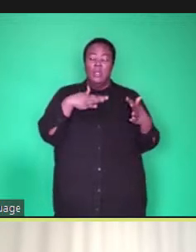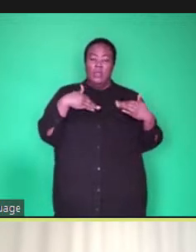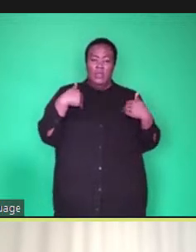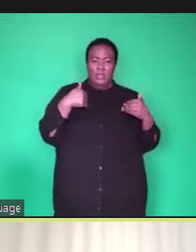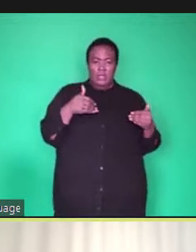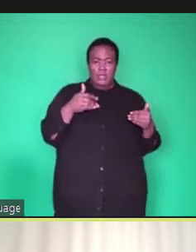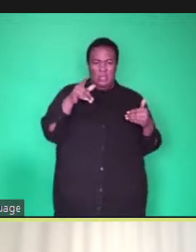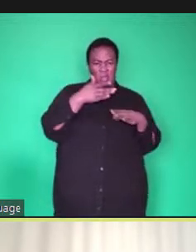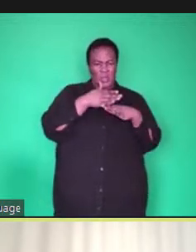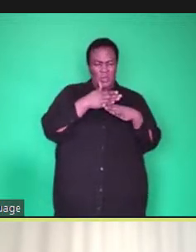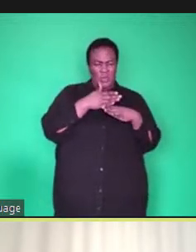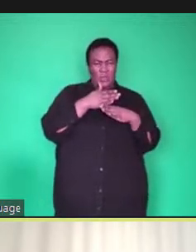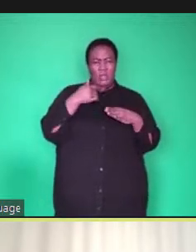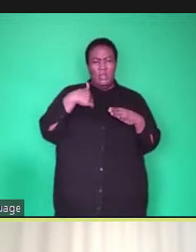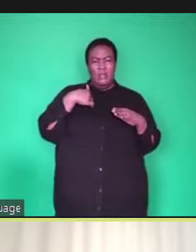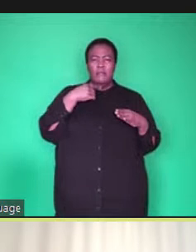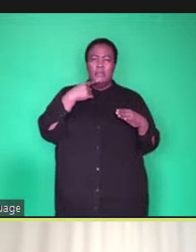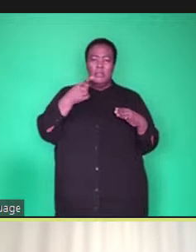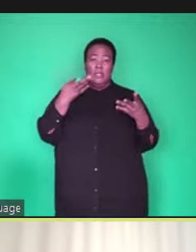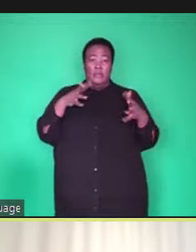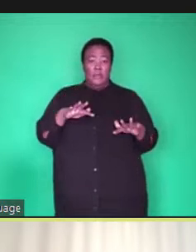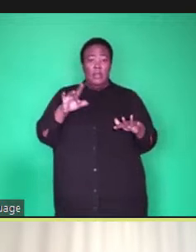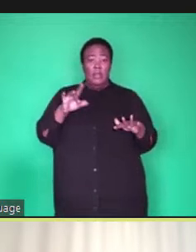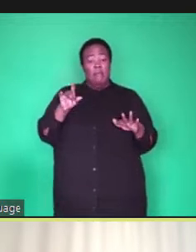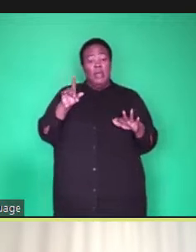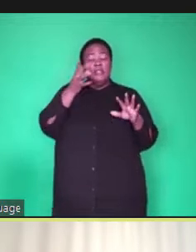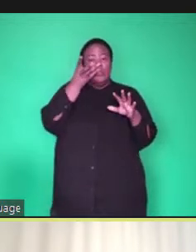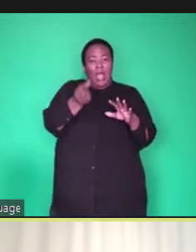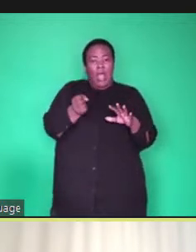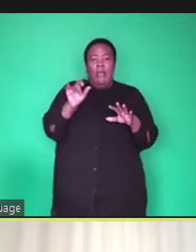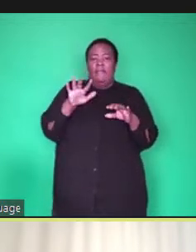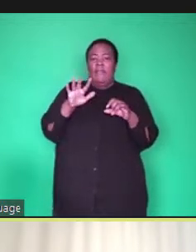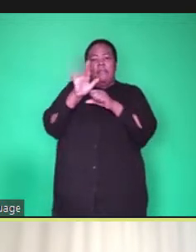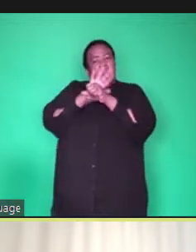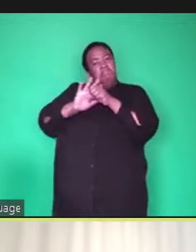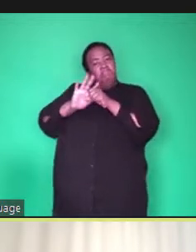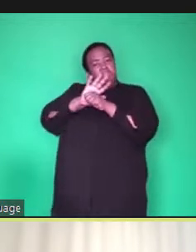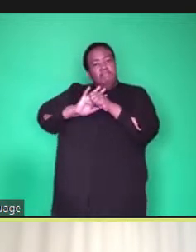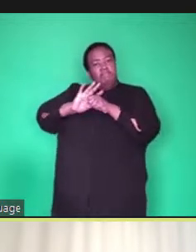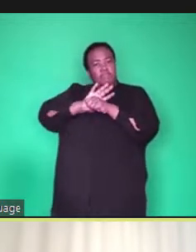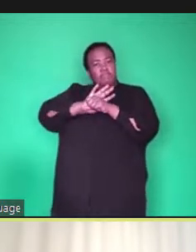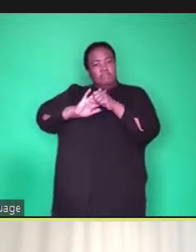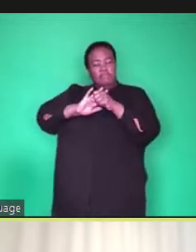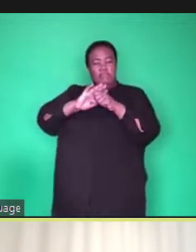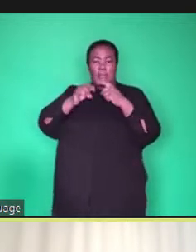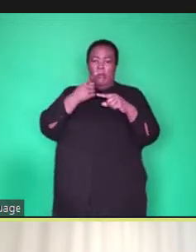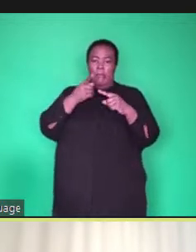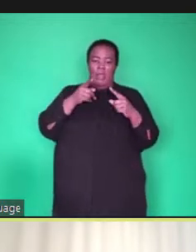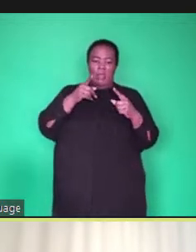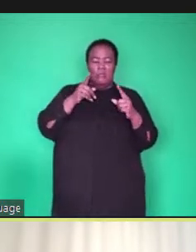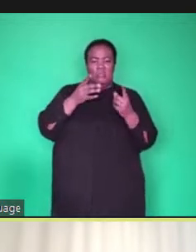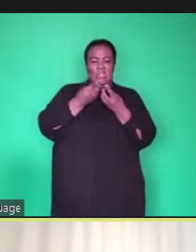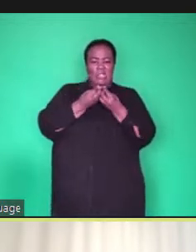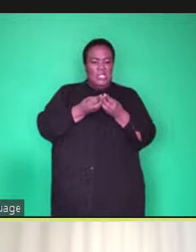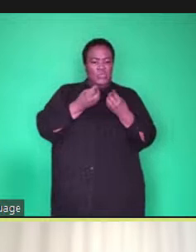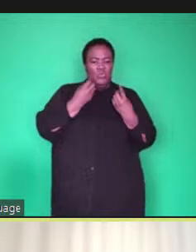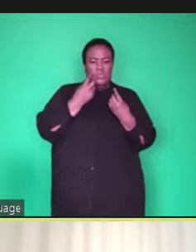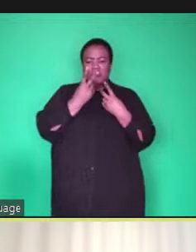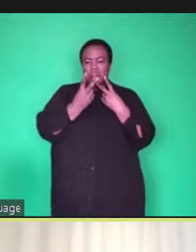already been mentioned, but to provide context to the patterns we see, and particularly in relation to